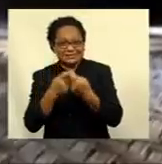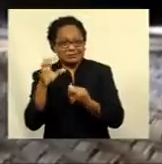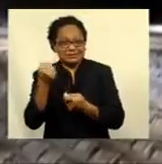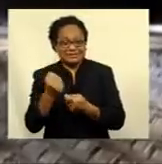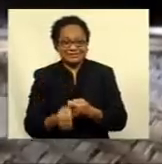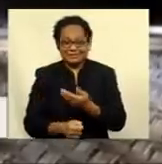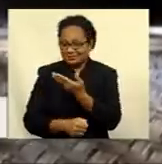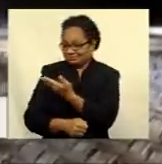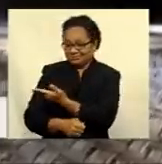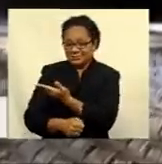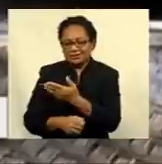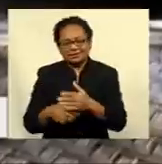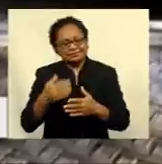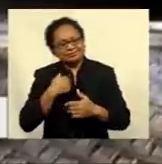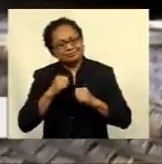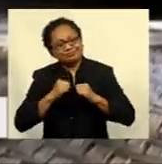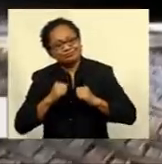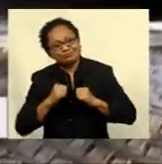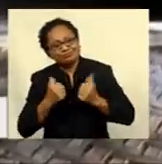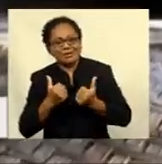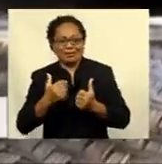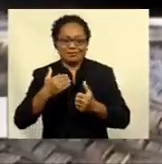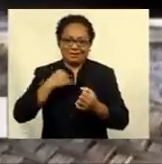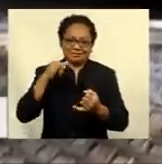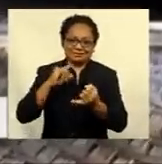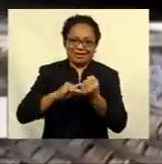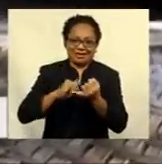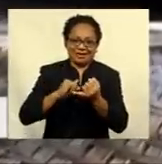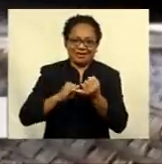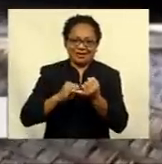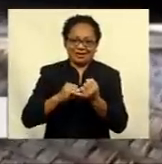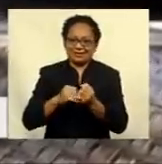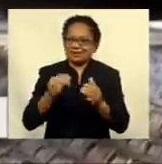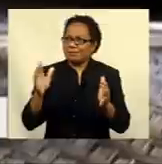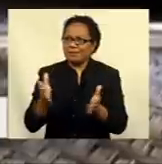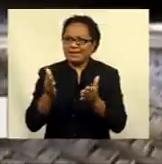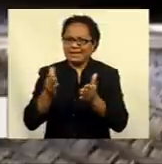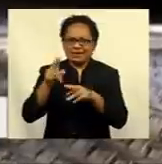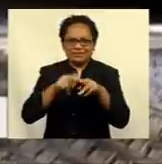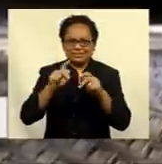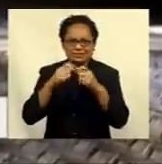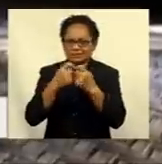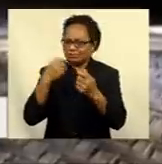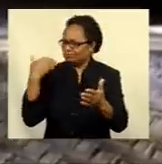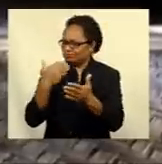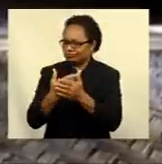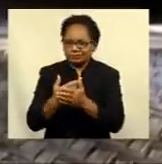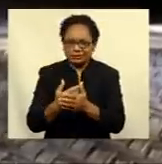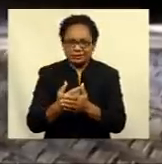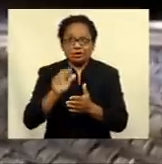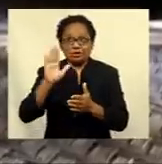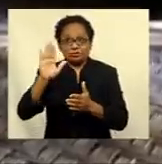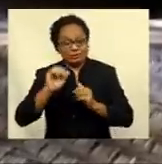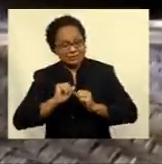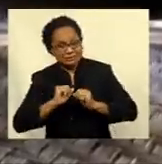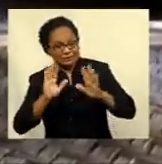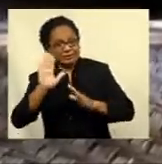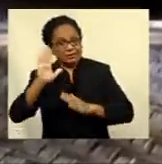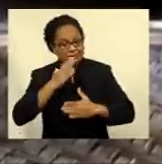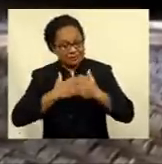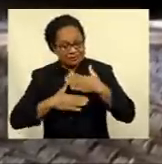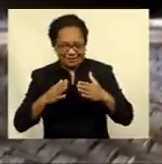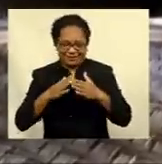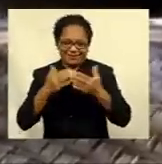I can never be so proud of my son's performance over the past few days. His sacrifices and patience have finally paid